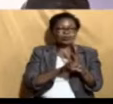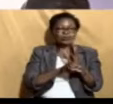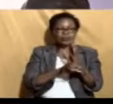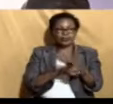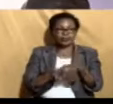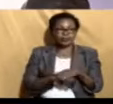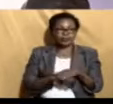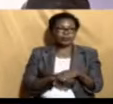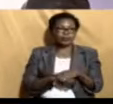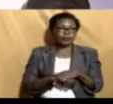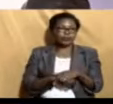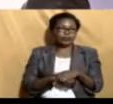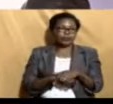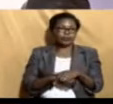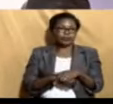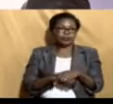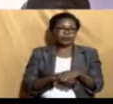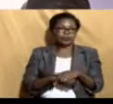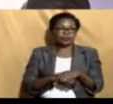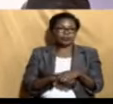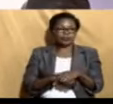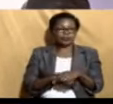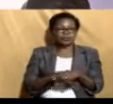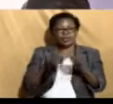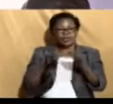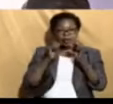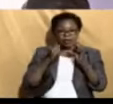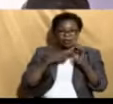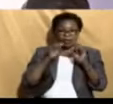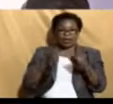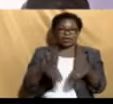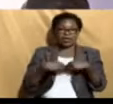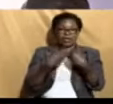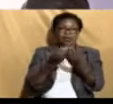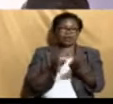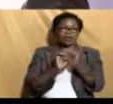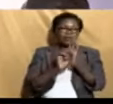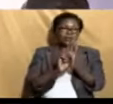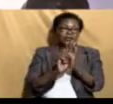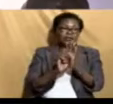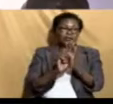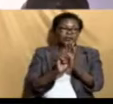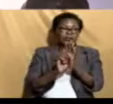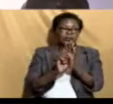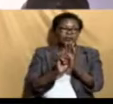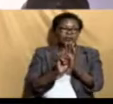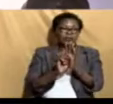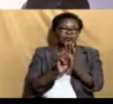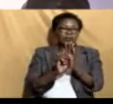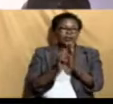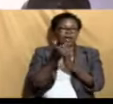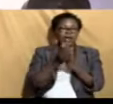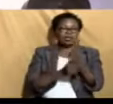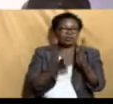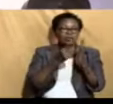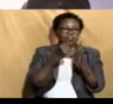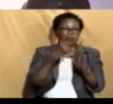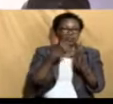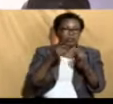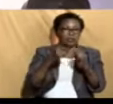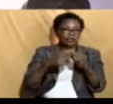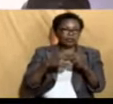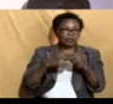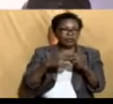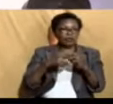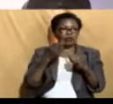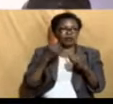democracy. This, if I may give examples, would include Articles 1, 27, and 37 of the